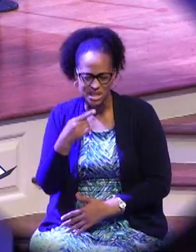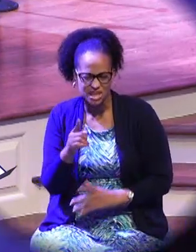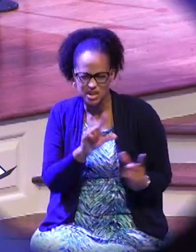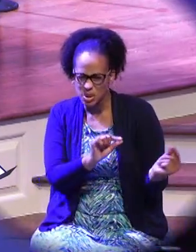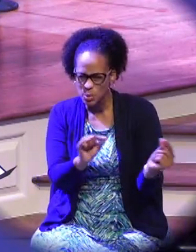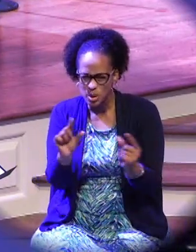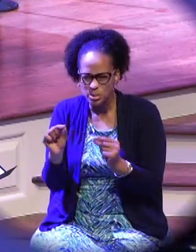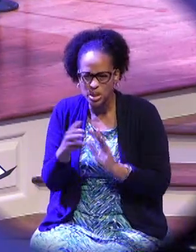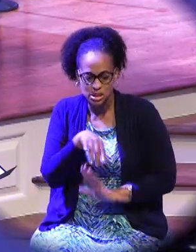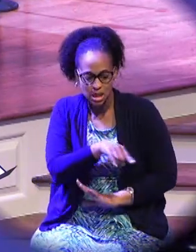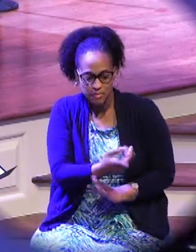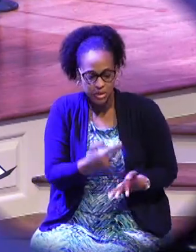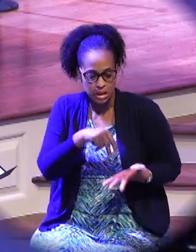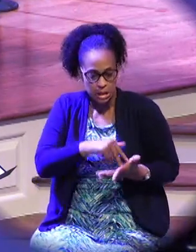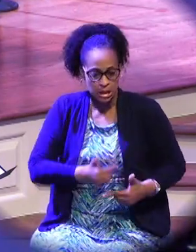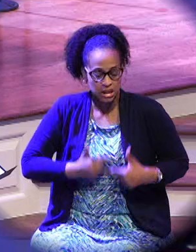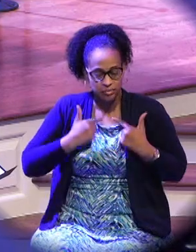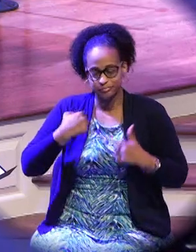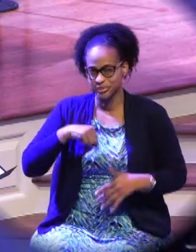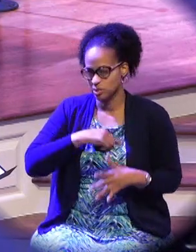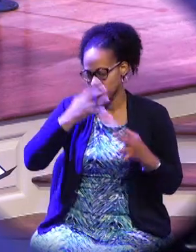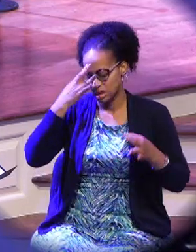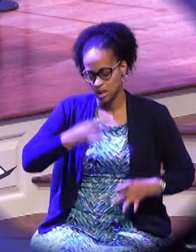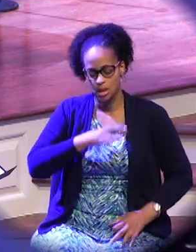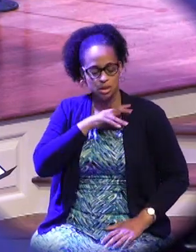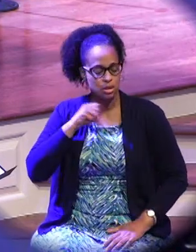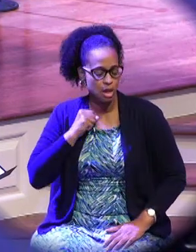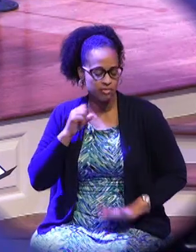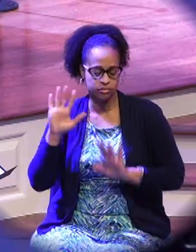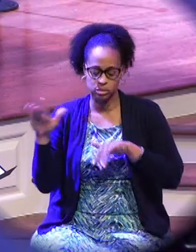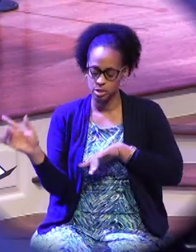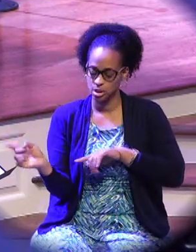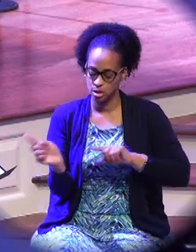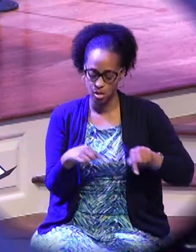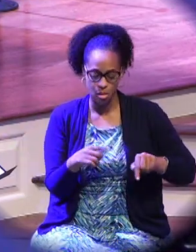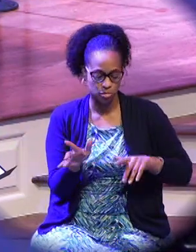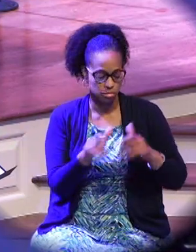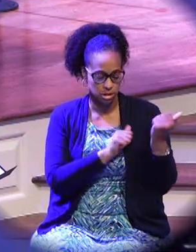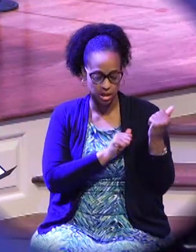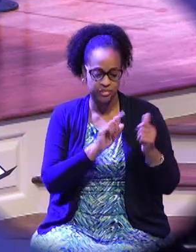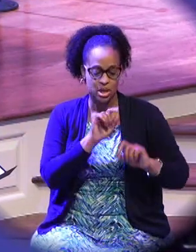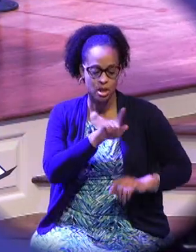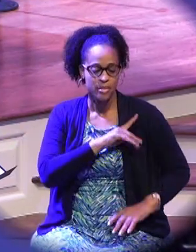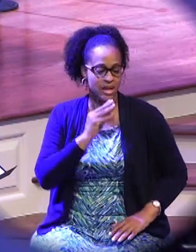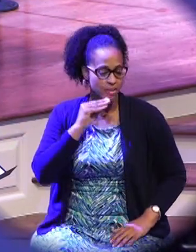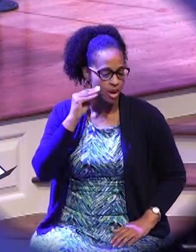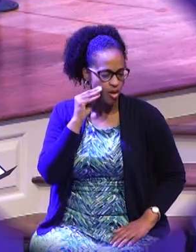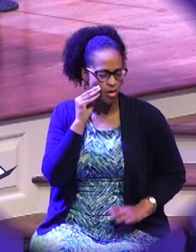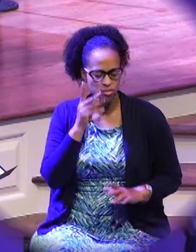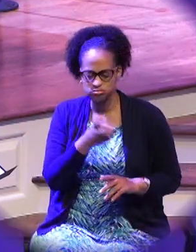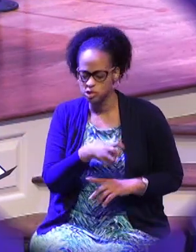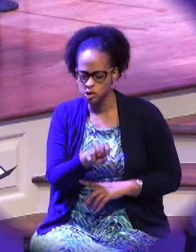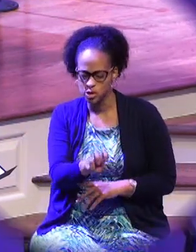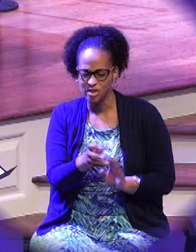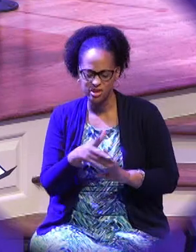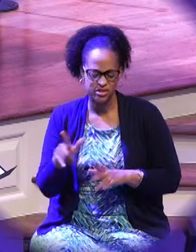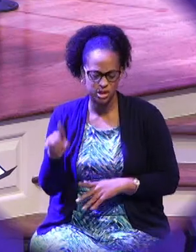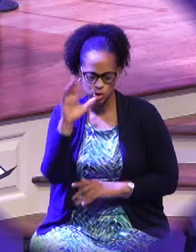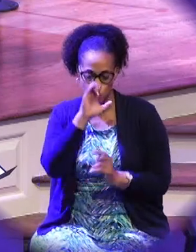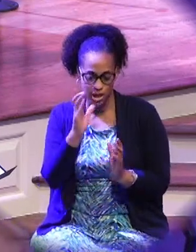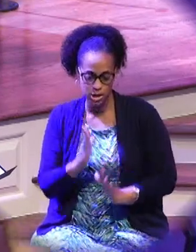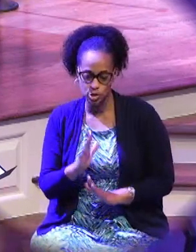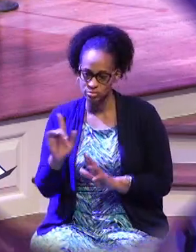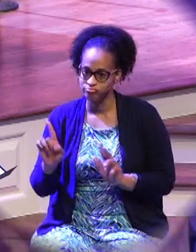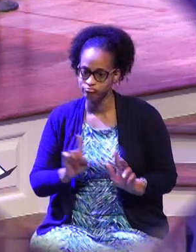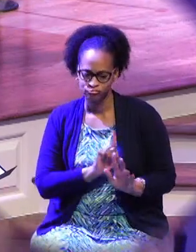of the resurrection. They decided, we've had enough. We're going to go home. And on the way, a stranger joins them. We know as readers that this stranger